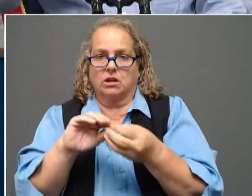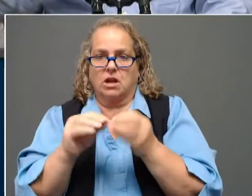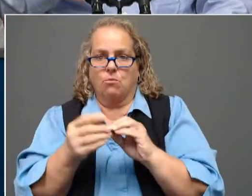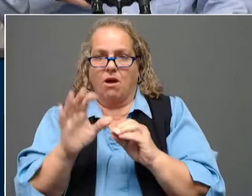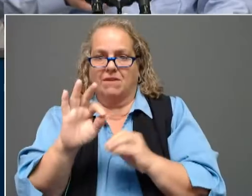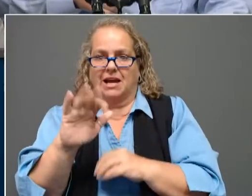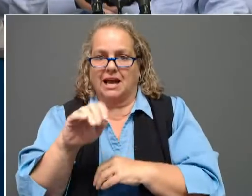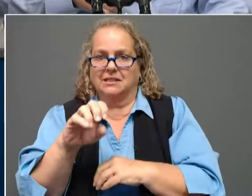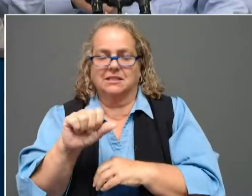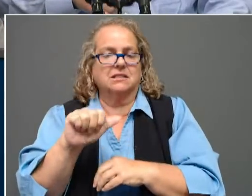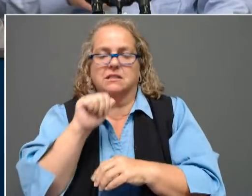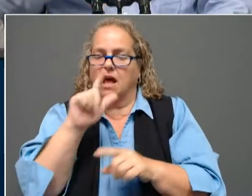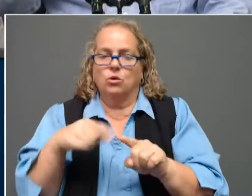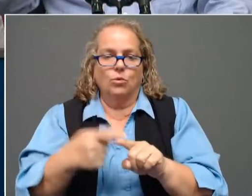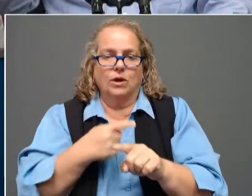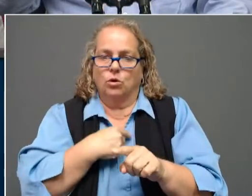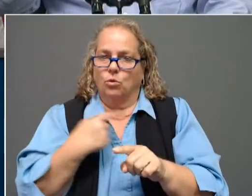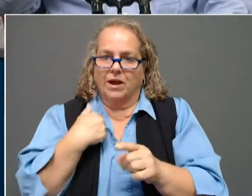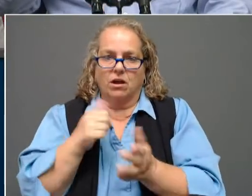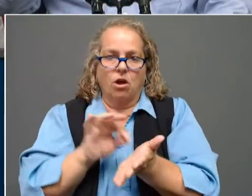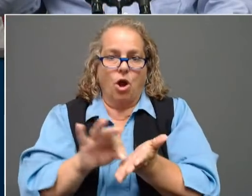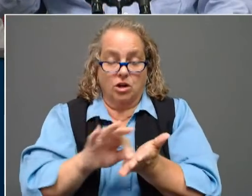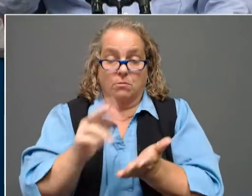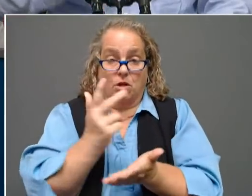remove duplicates. 3 weeks ago,